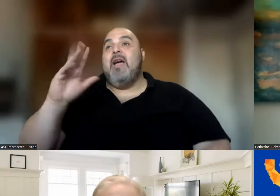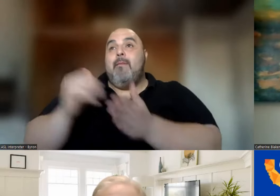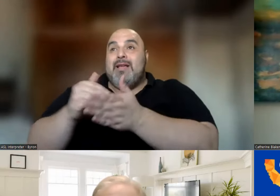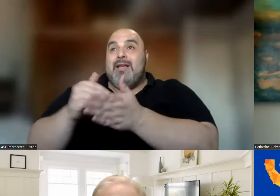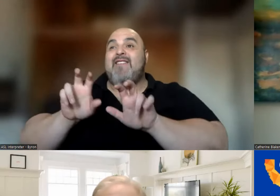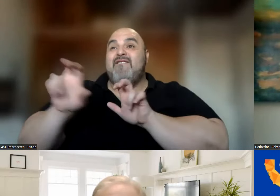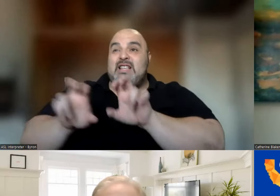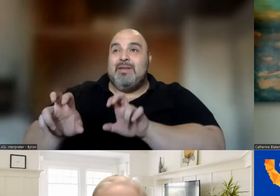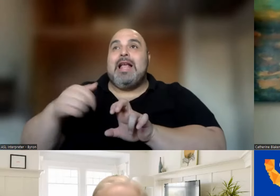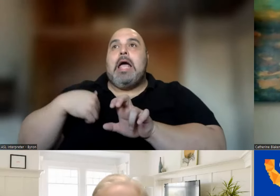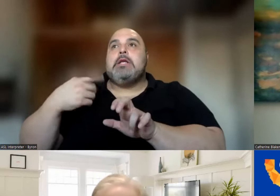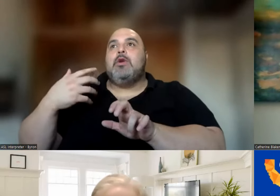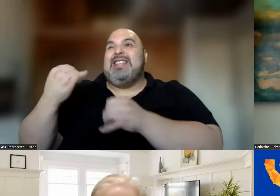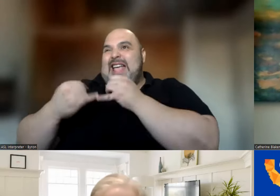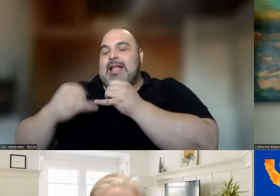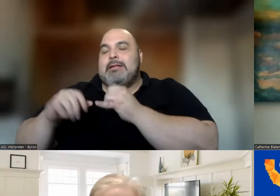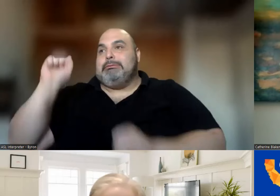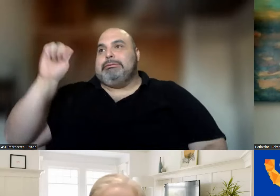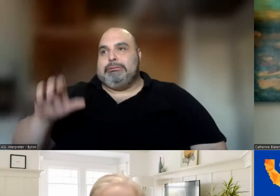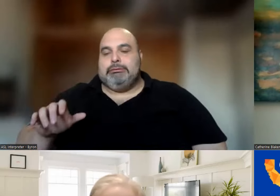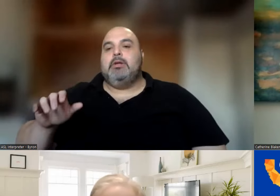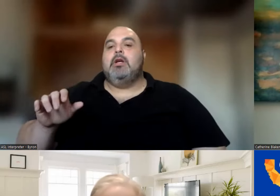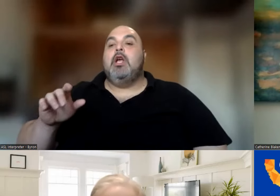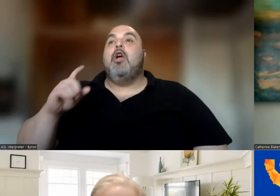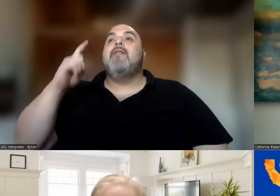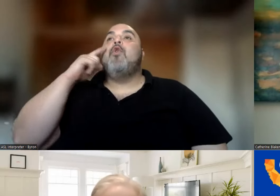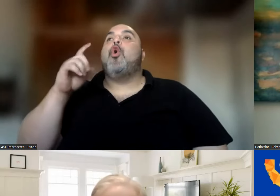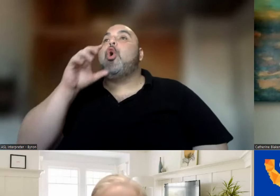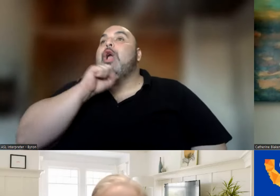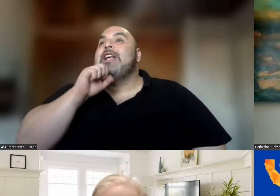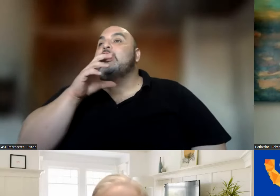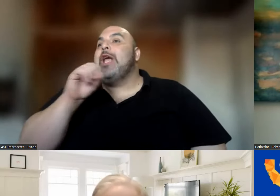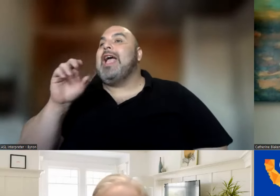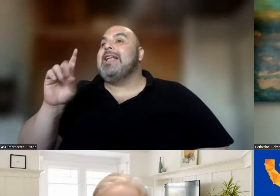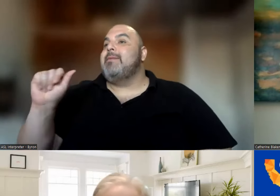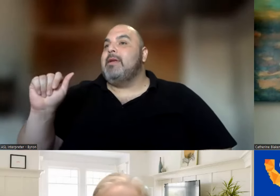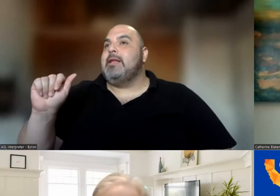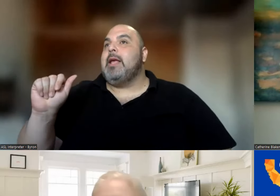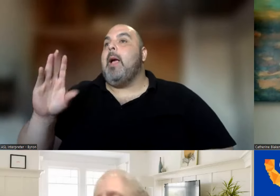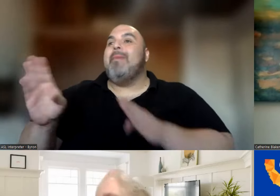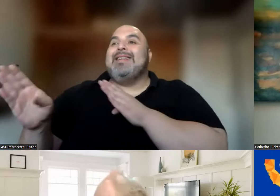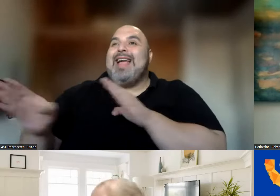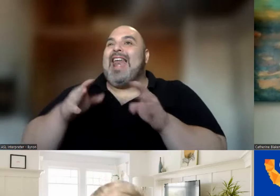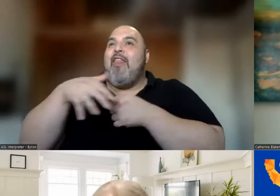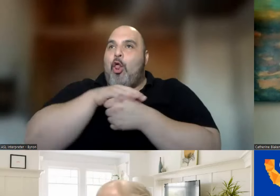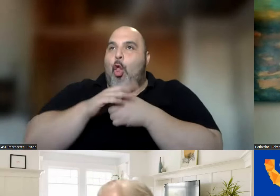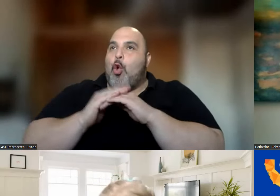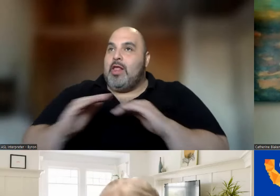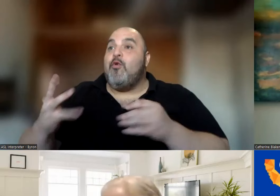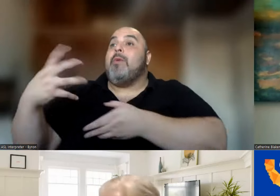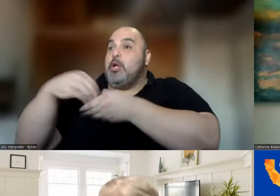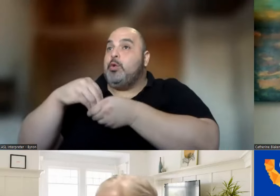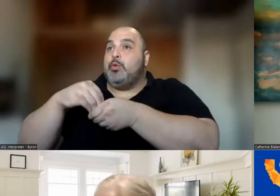had to run through really quickly at the end, sorry about that, for age and disability planning at the local level, which includes